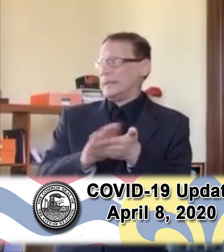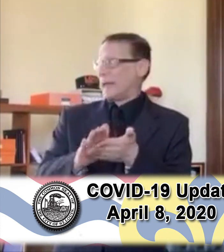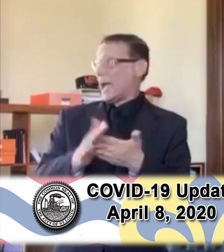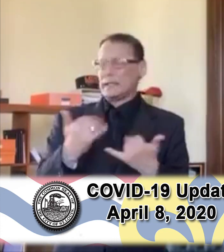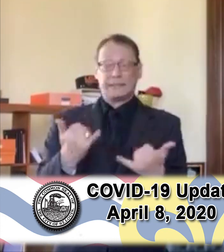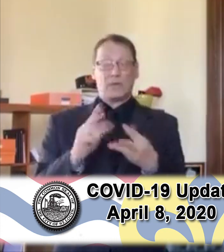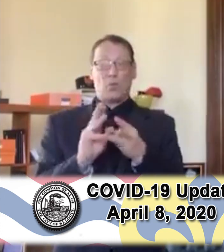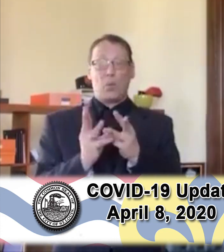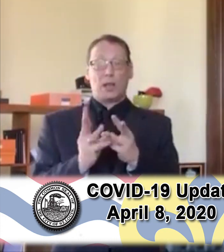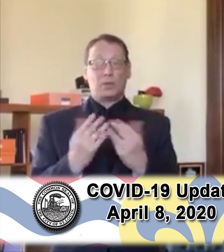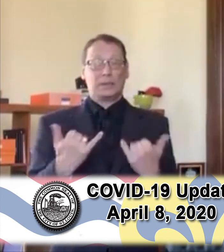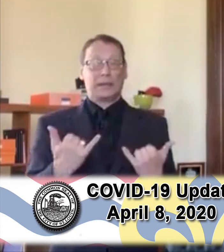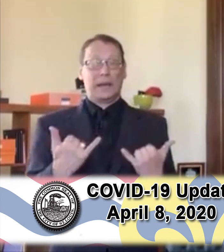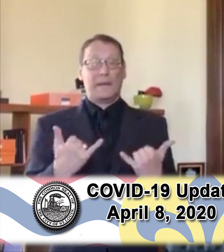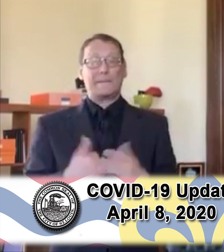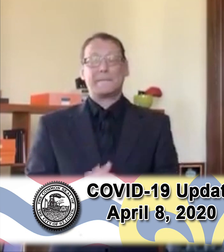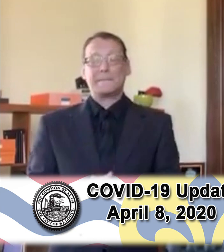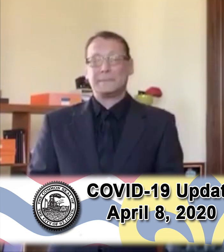we're having right now.